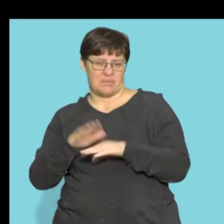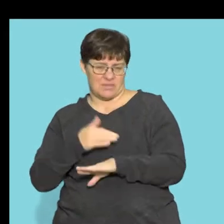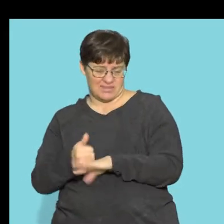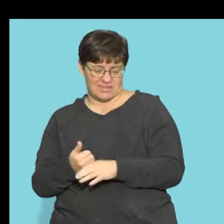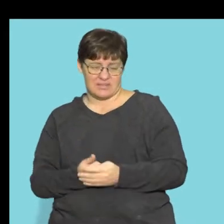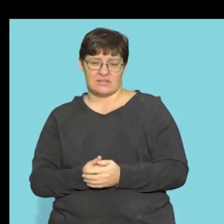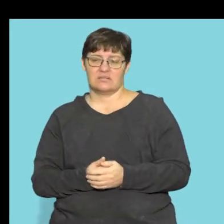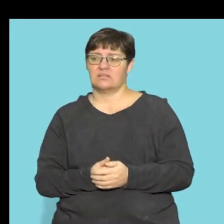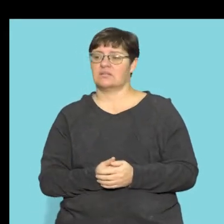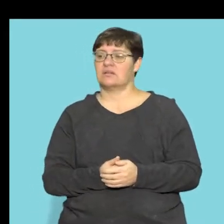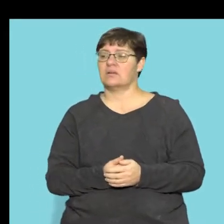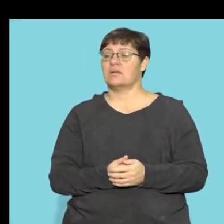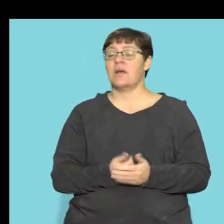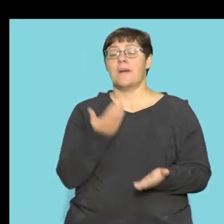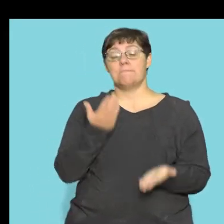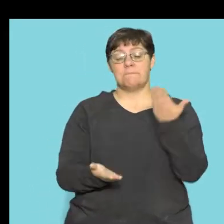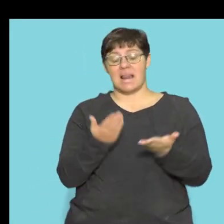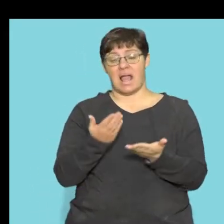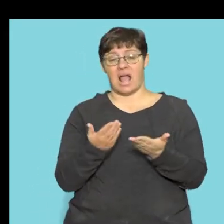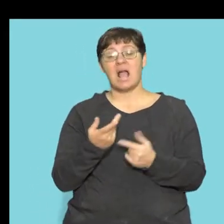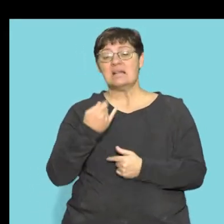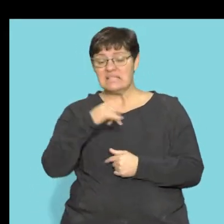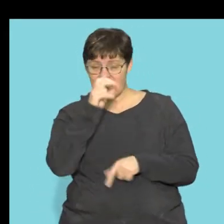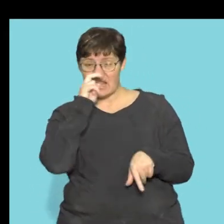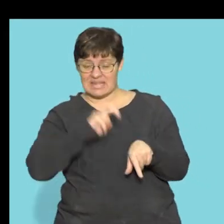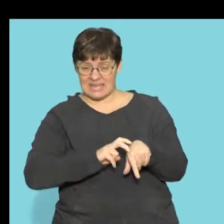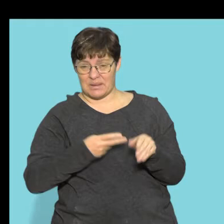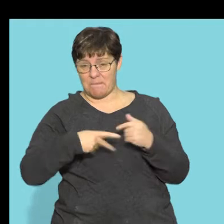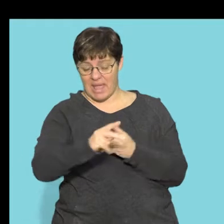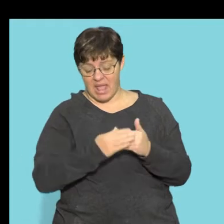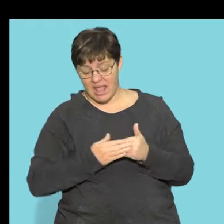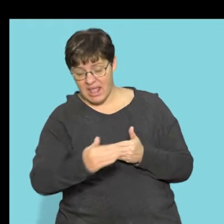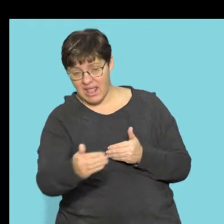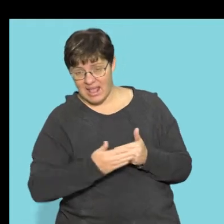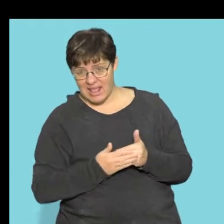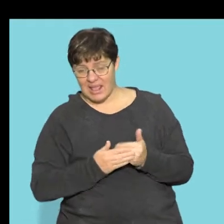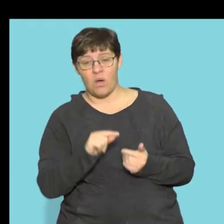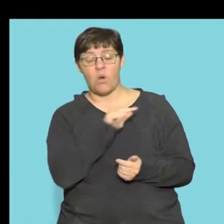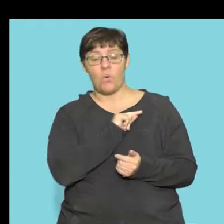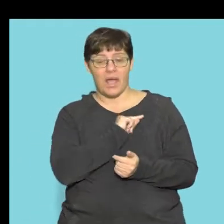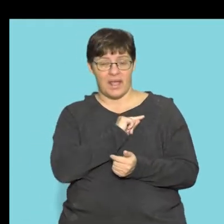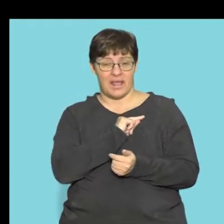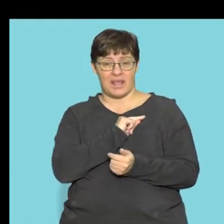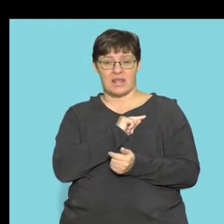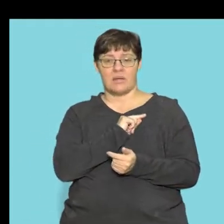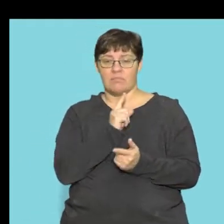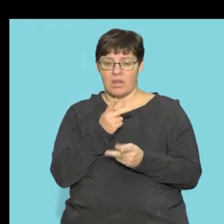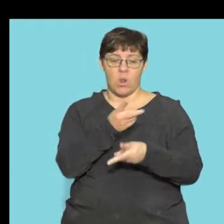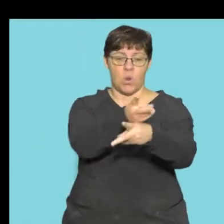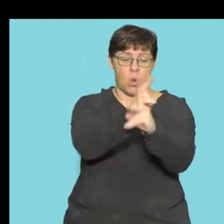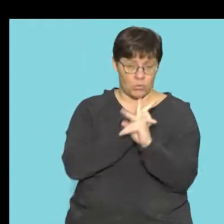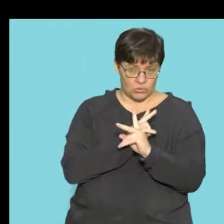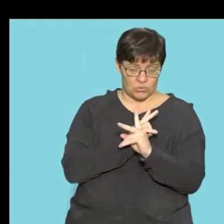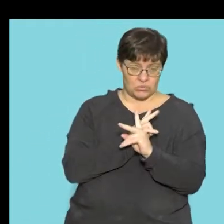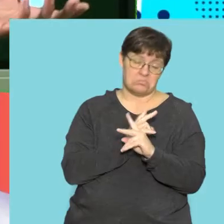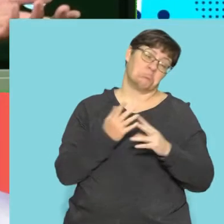basis. The outstanding balance. The outstanding balance has to do with the unforeseen circumstances where you took a loan,